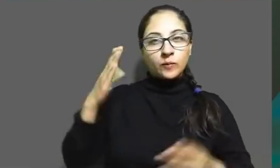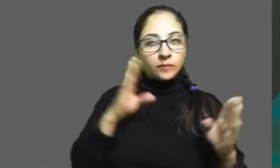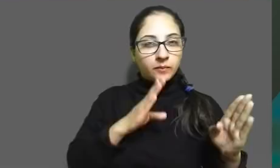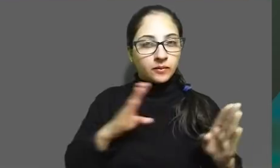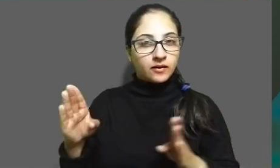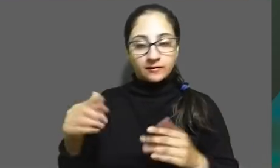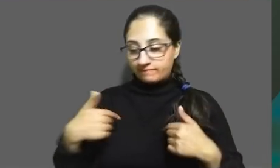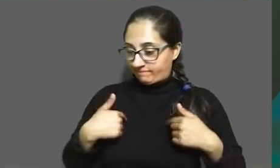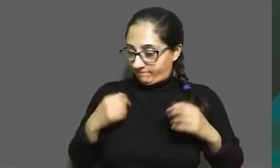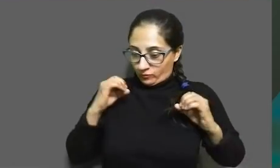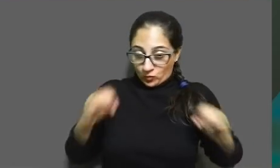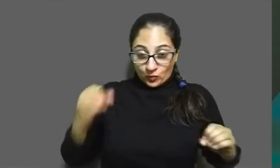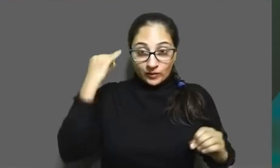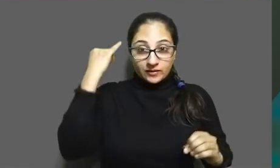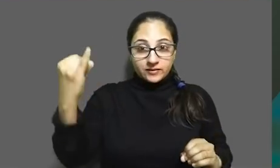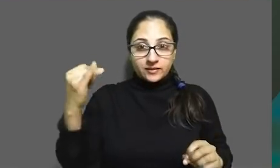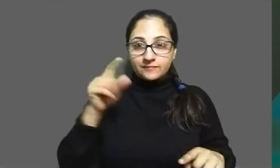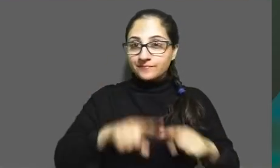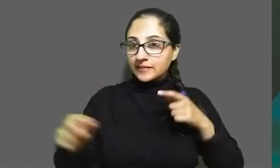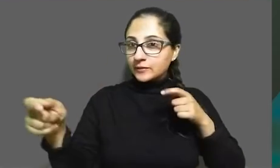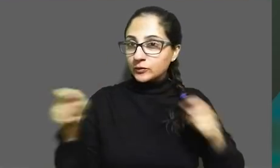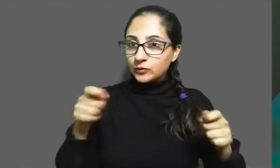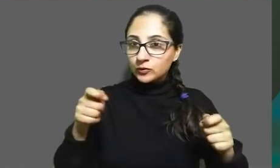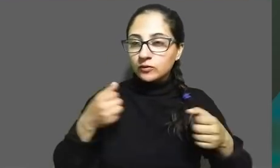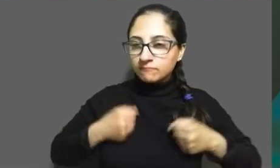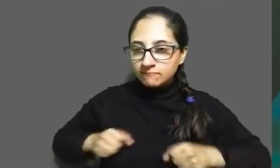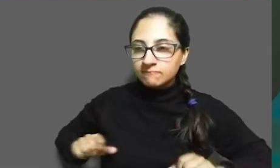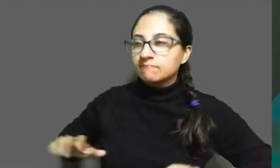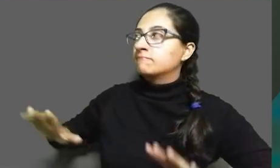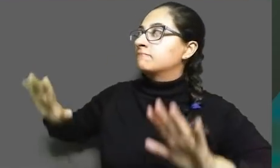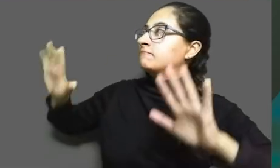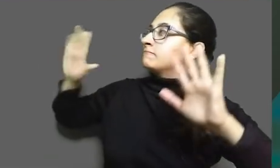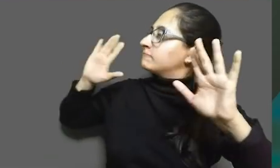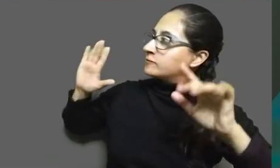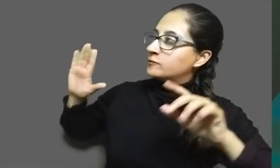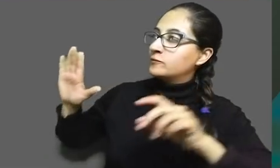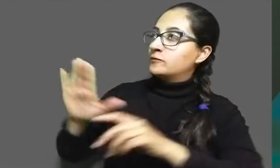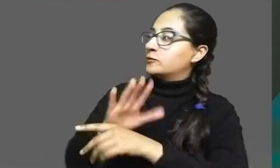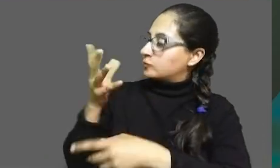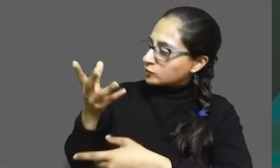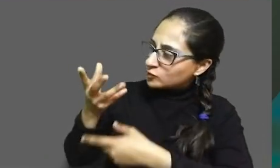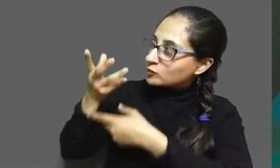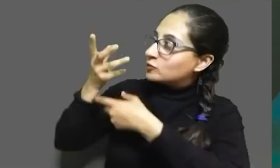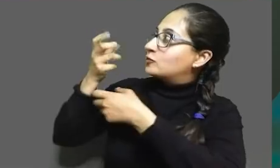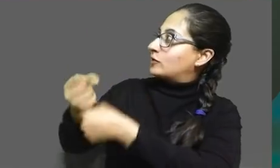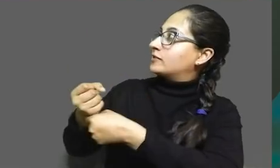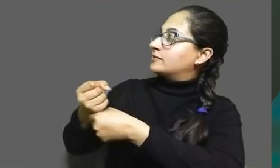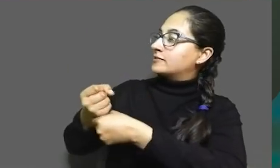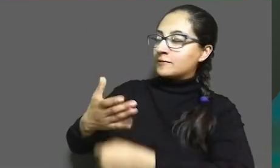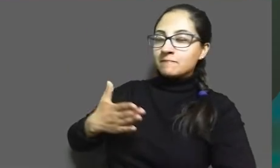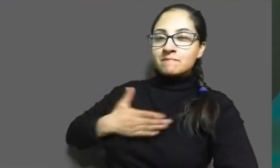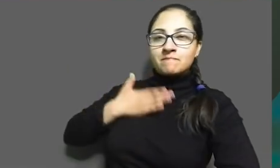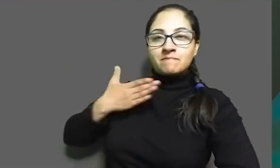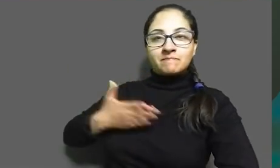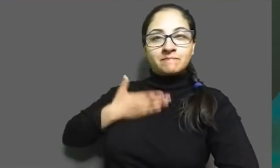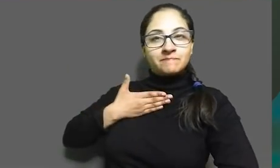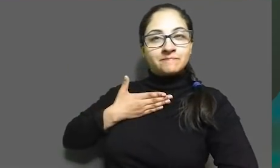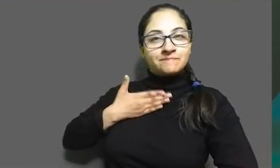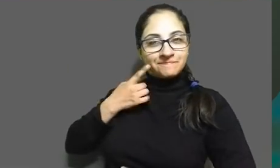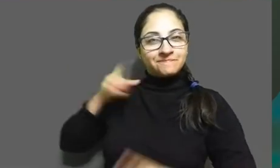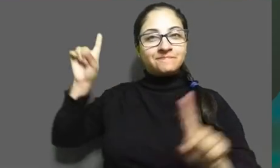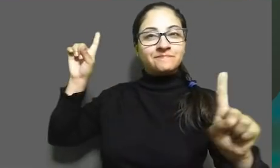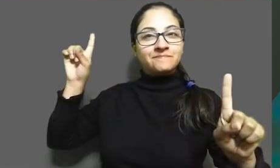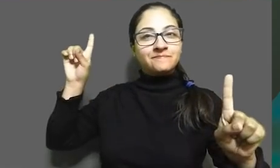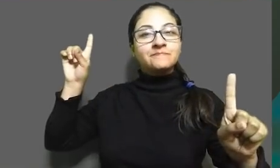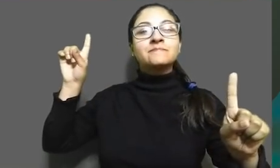the plan. I don't. I have no control over this. I submit to you completely and